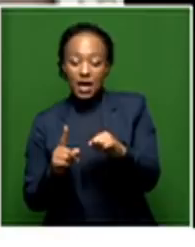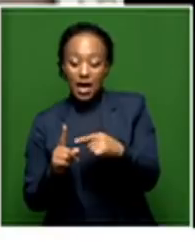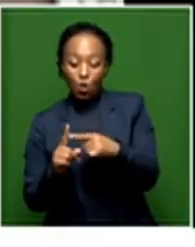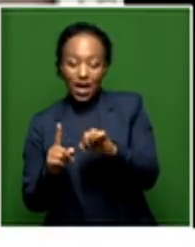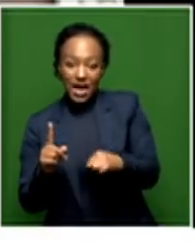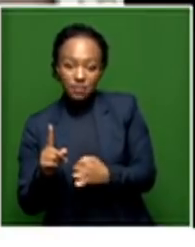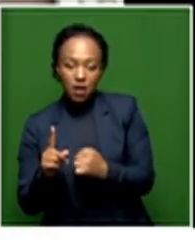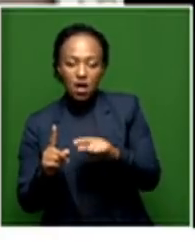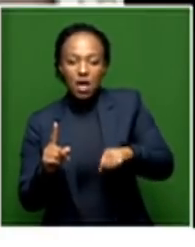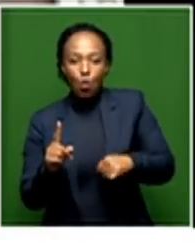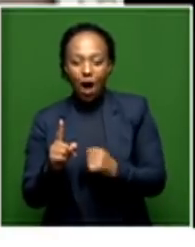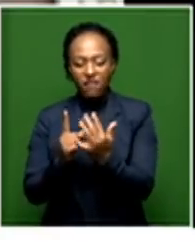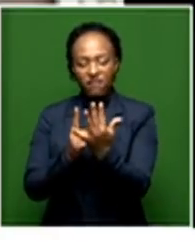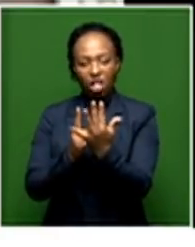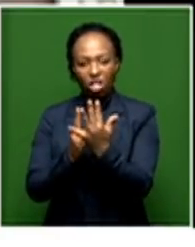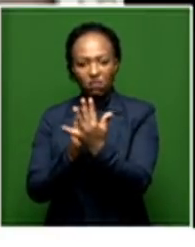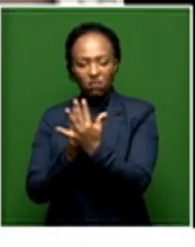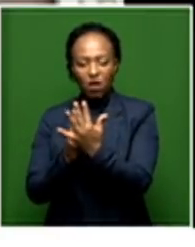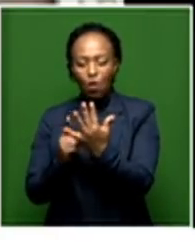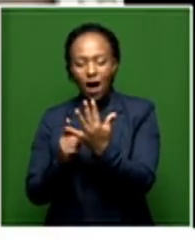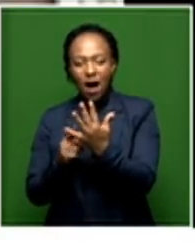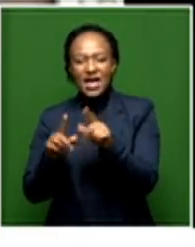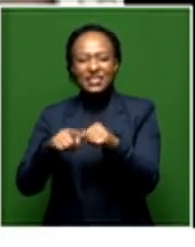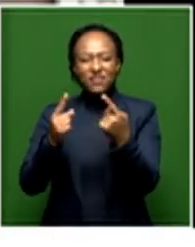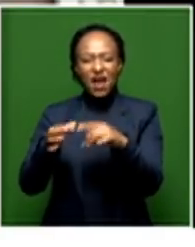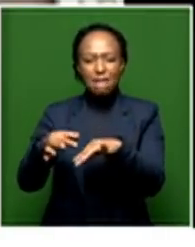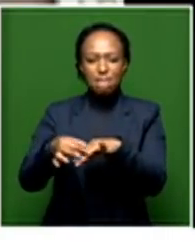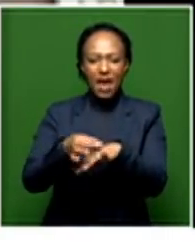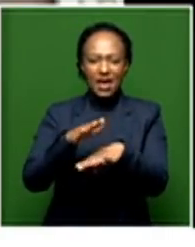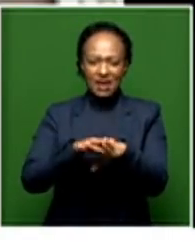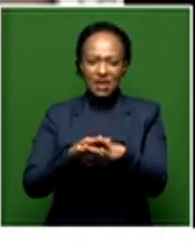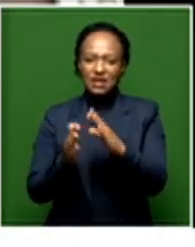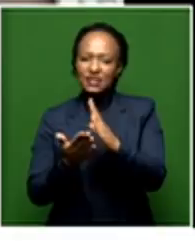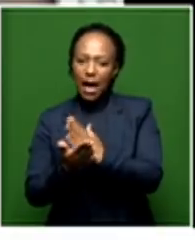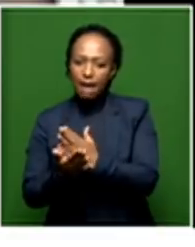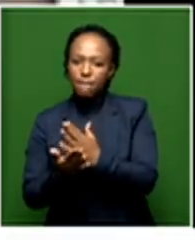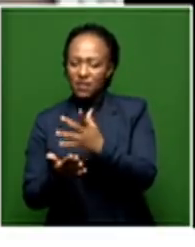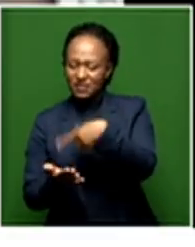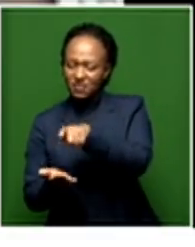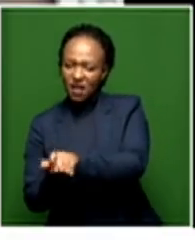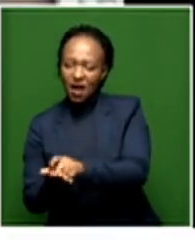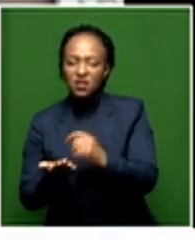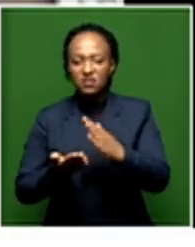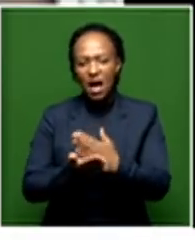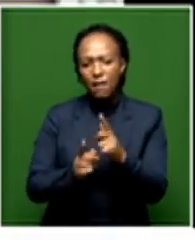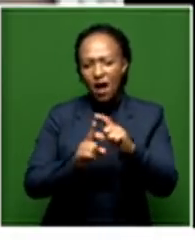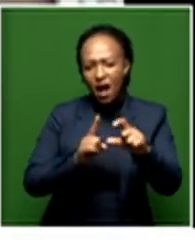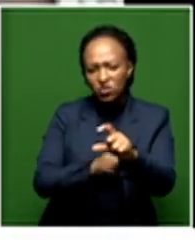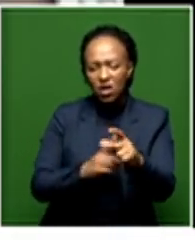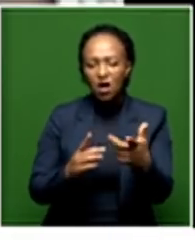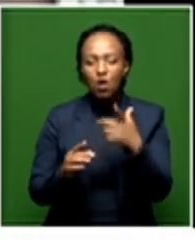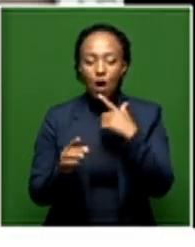are different kinds of marriages. Now, the question is, what is the implication then where you are in a